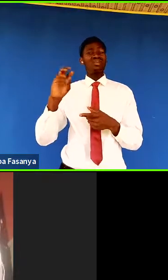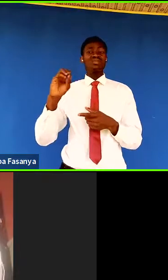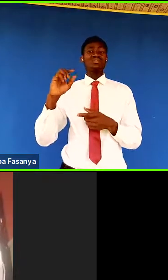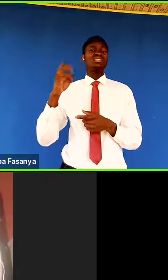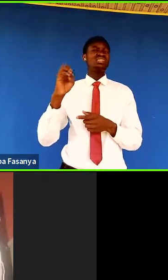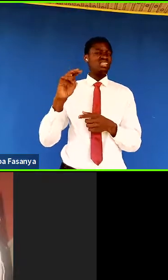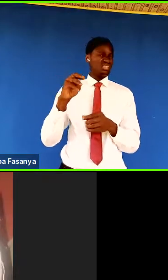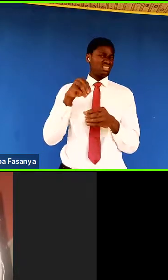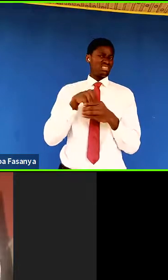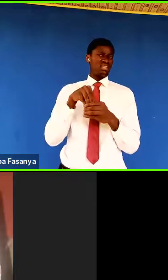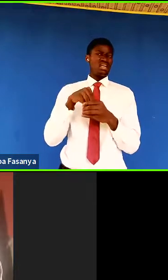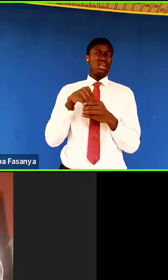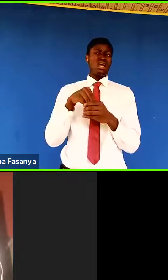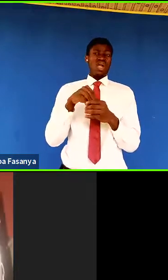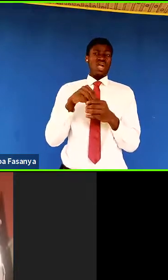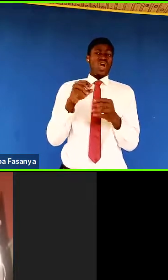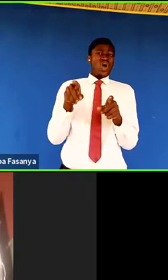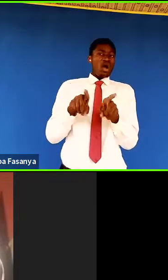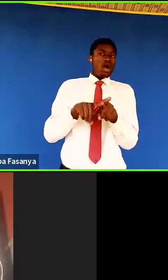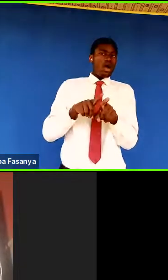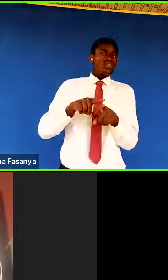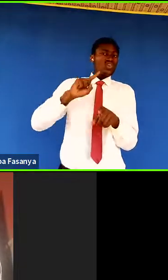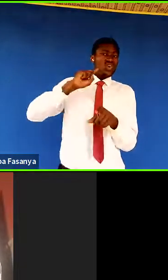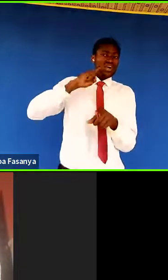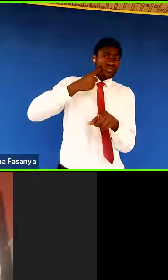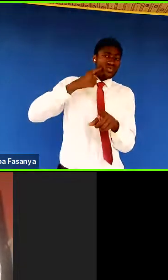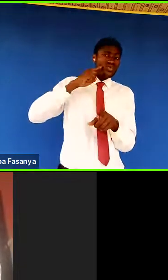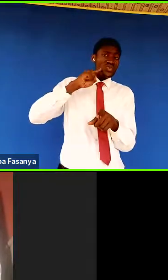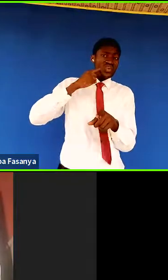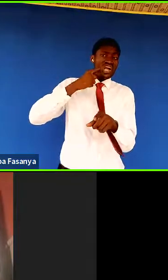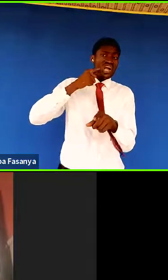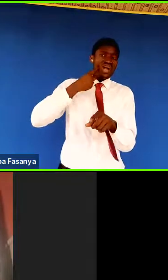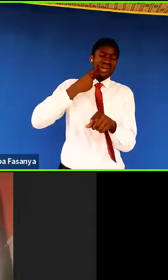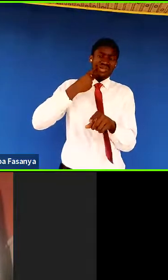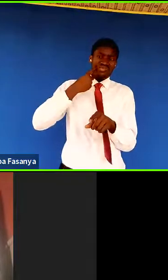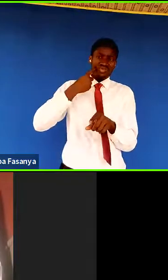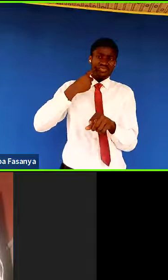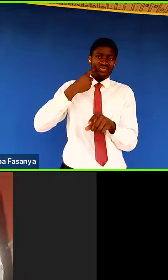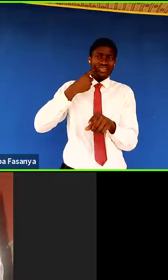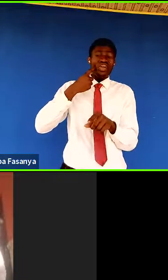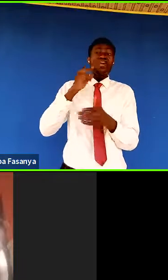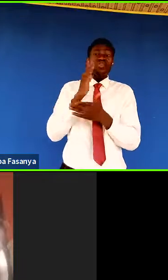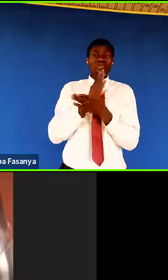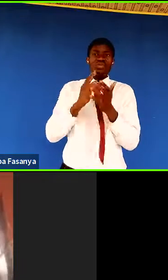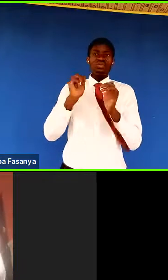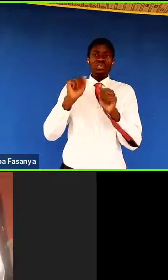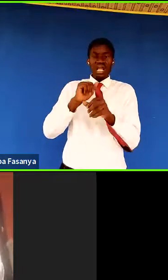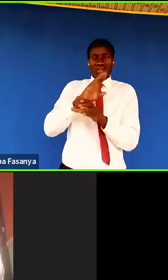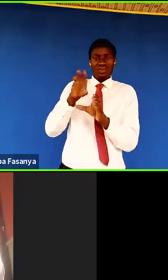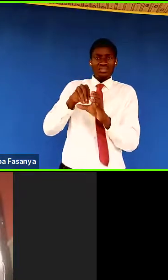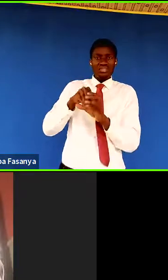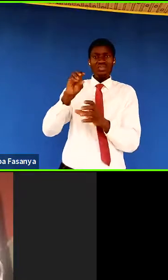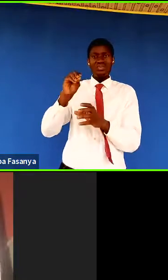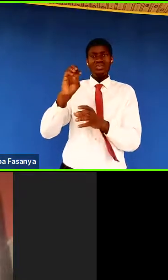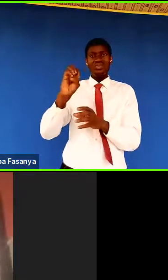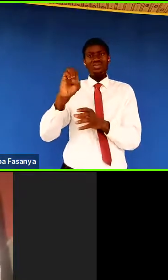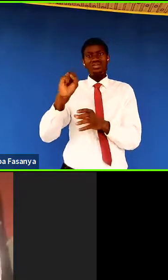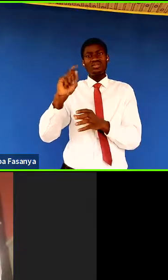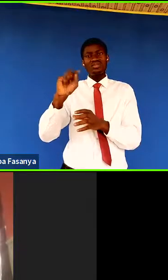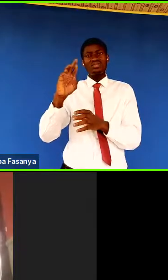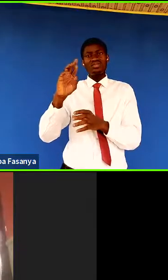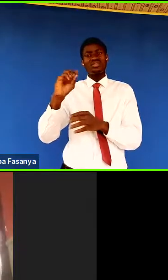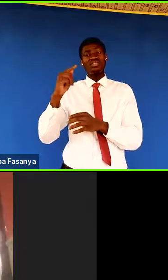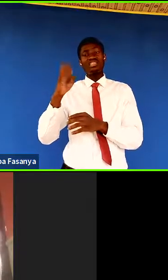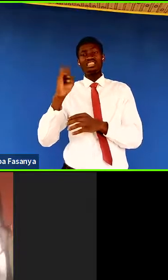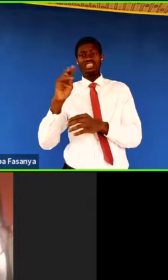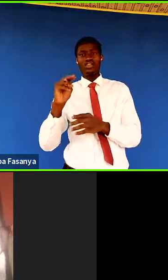we do not know what they contain. And some of them can contain estrogen or progesterone, which can affect things. Also,